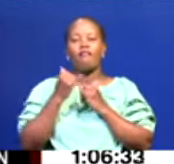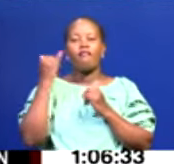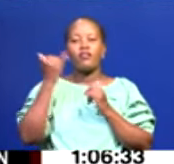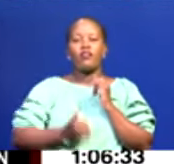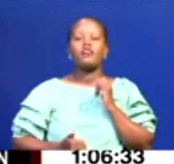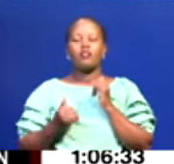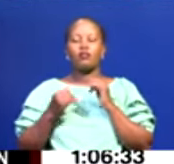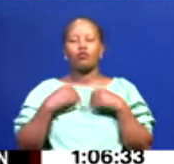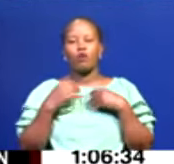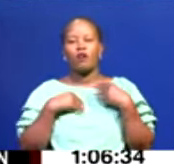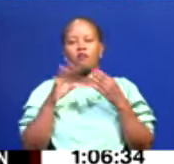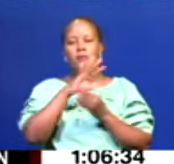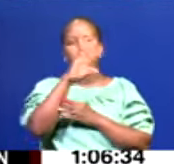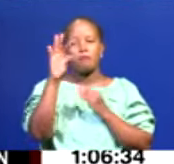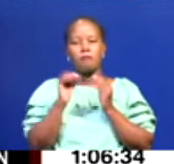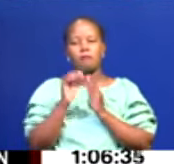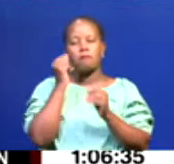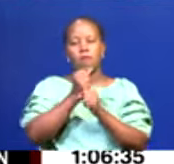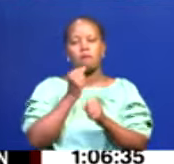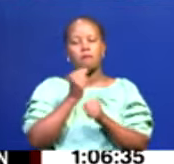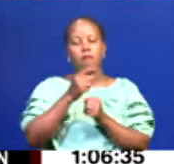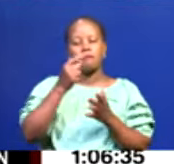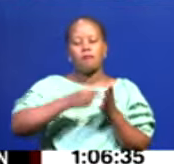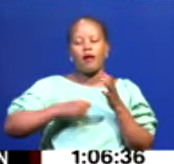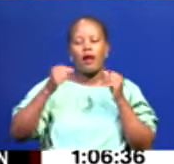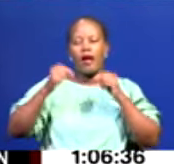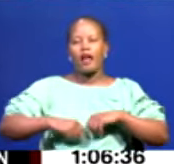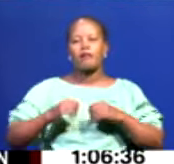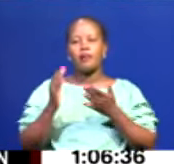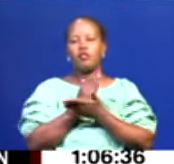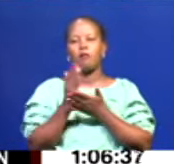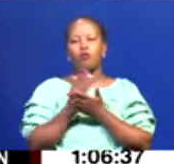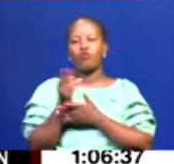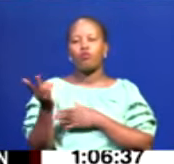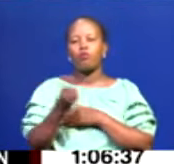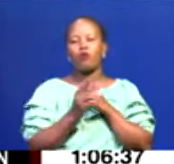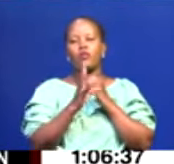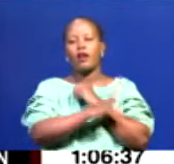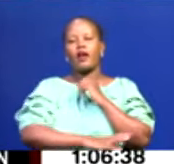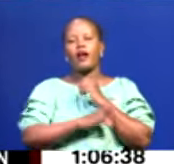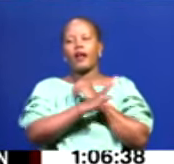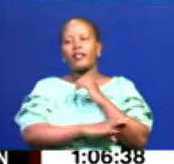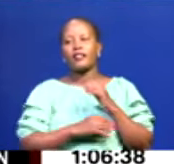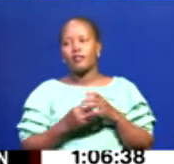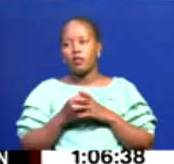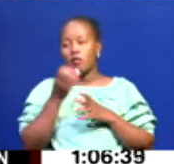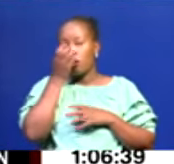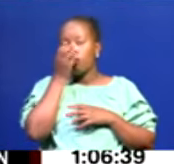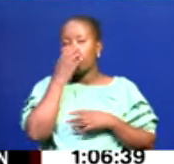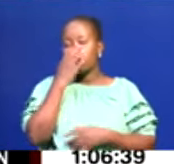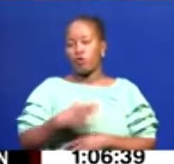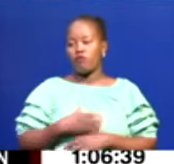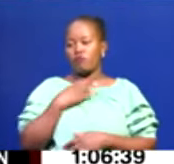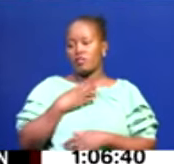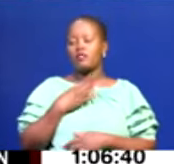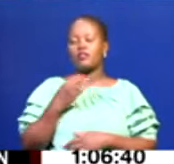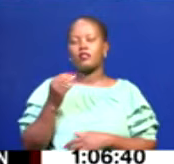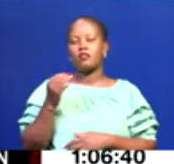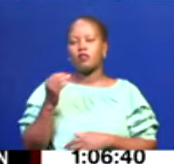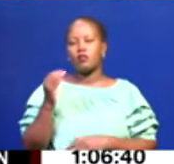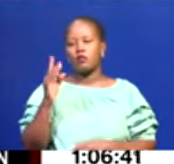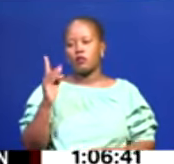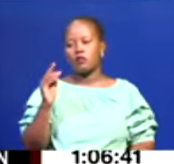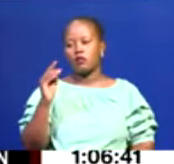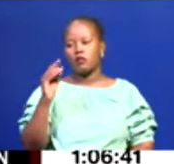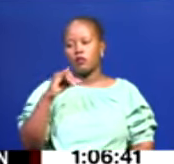a comprehensive labor agreement between the two countries. President William Ruto is in Djibouti for a state visit